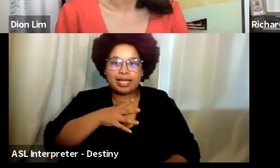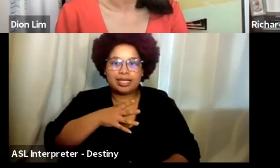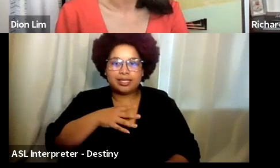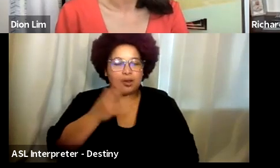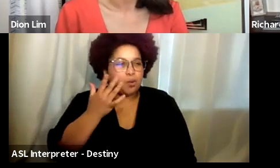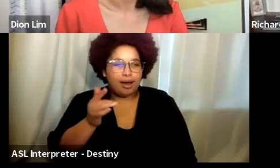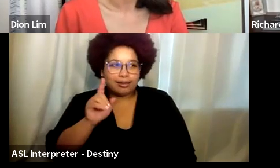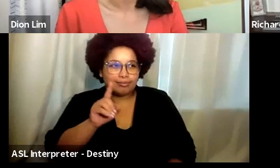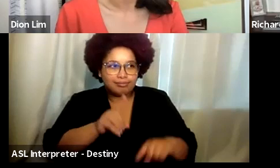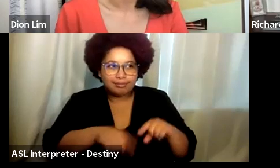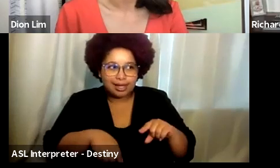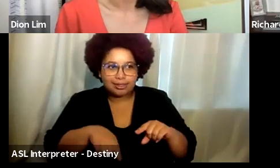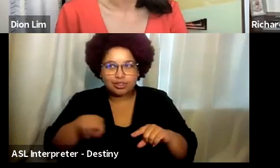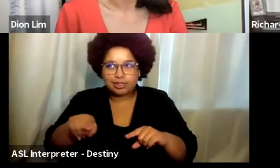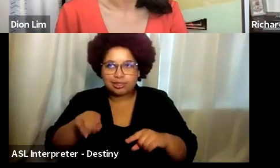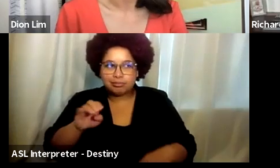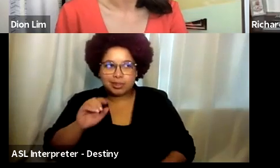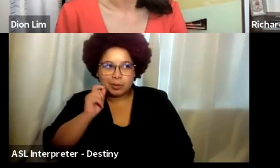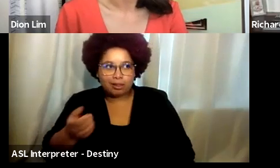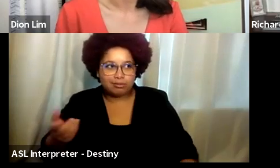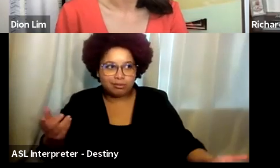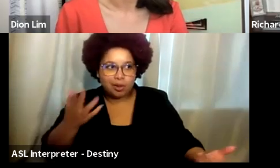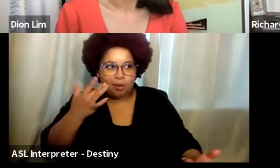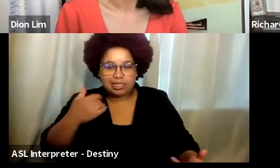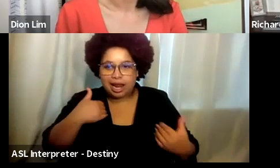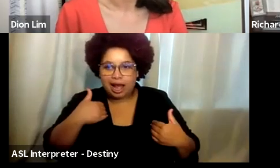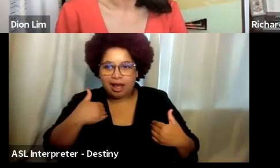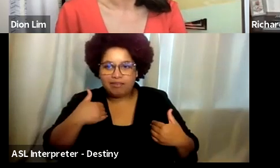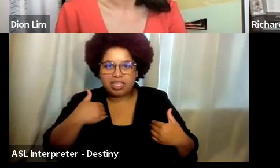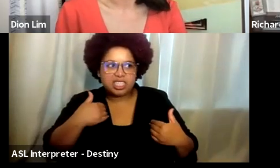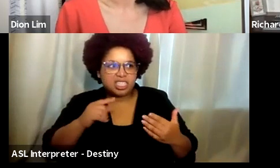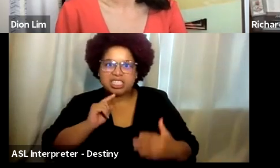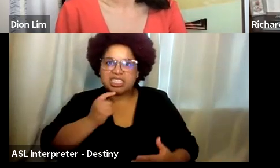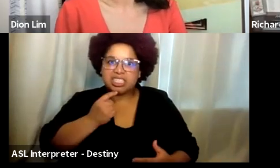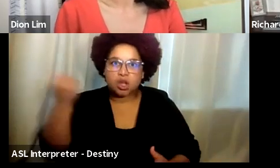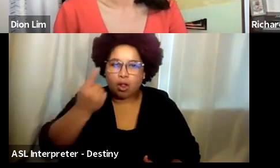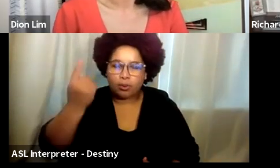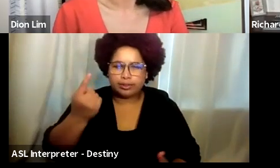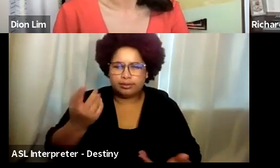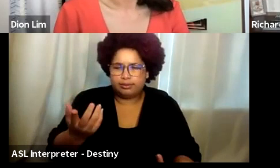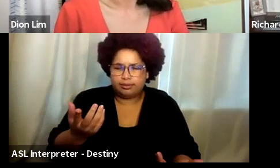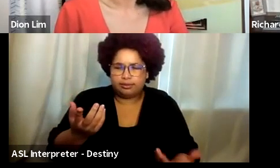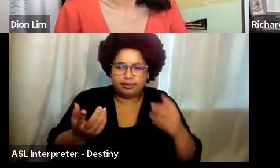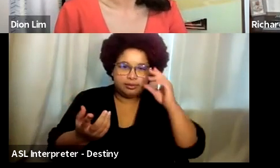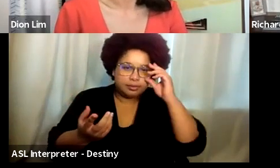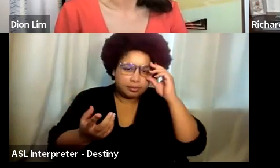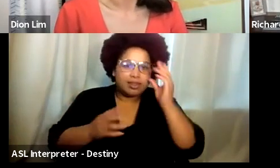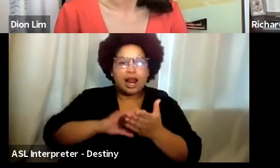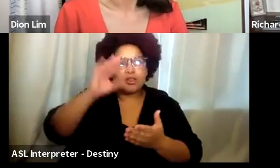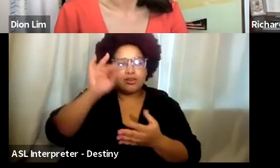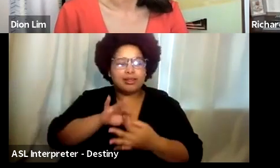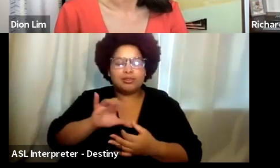was like, why can't she just be cool? Like, why does she have to have this like intensity all of the time? And then I also learned on